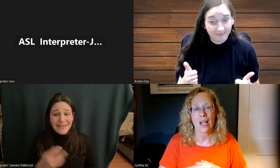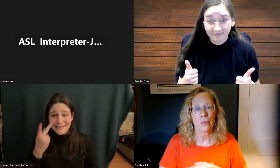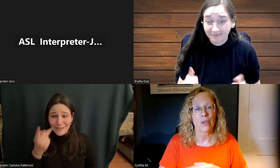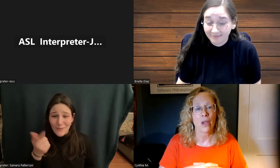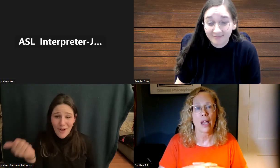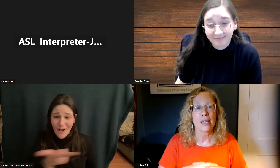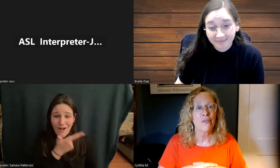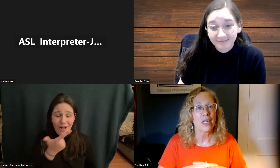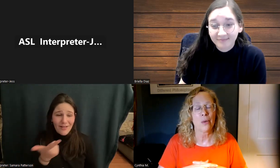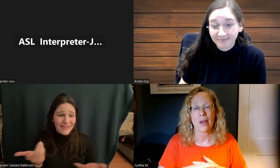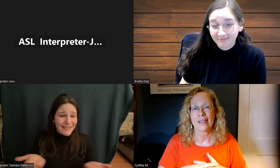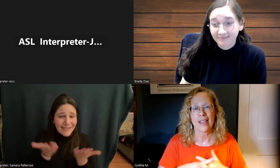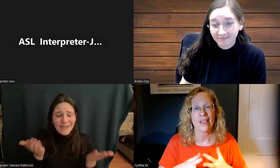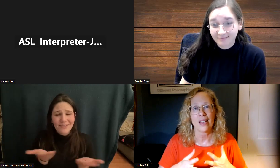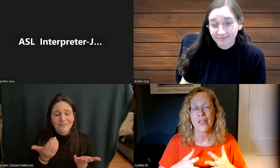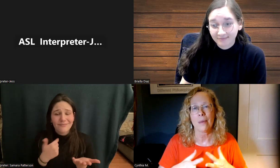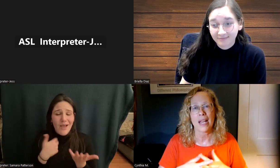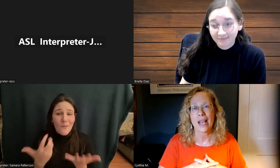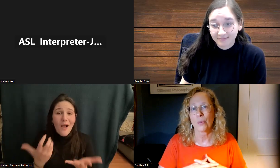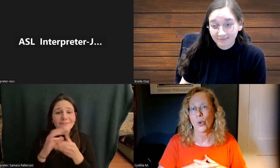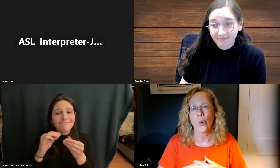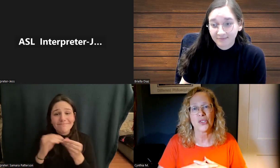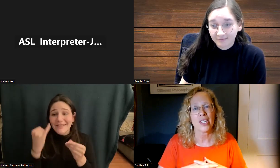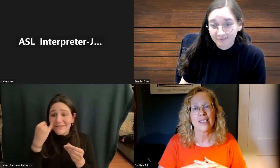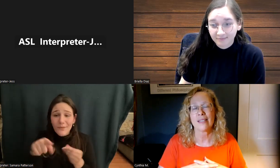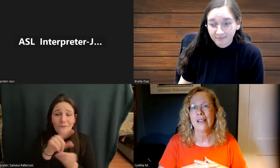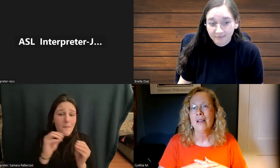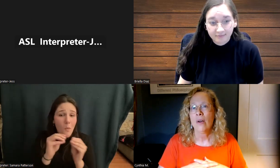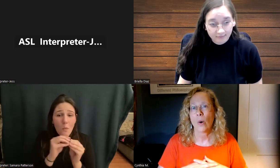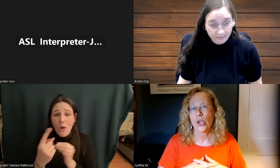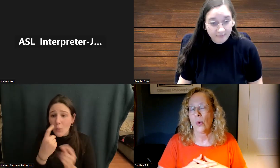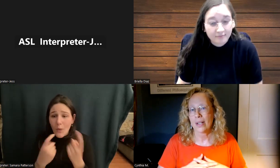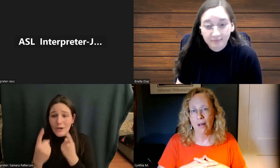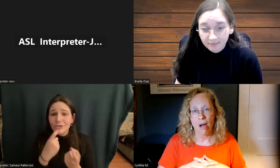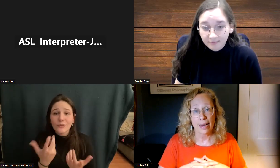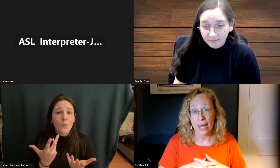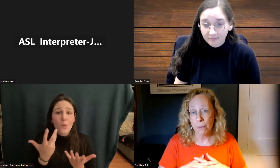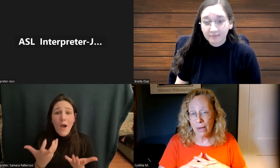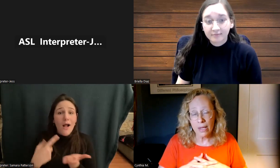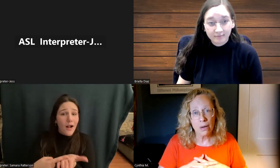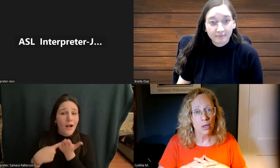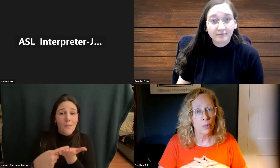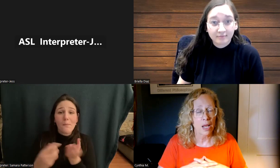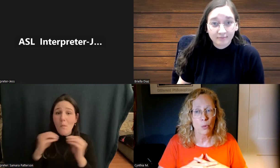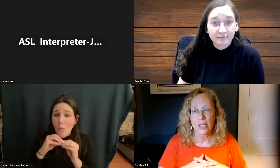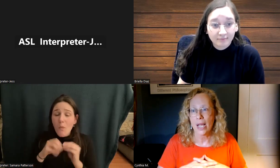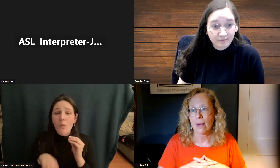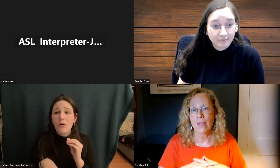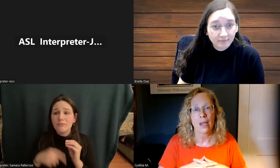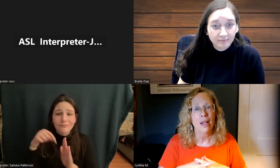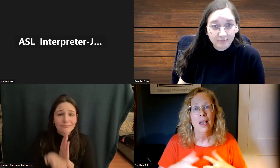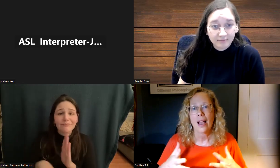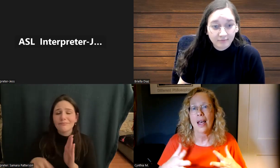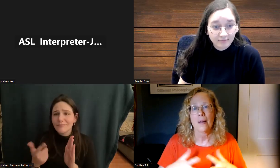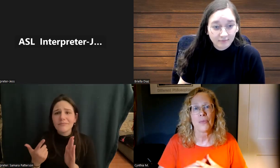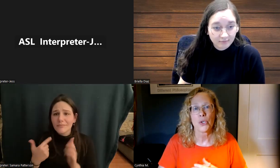here. I definitely want to say that if anybody has more questions, or you want to talk again about it, or you want to have more time,